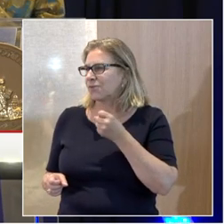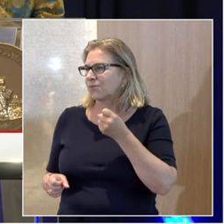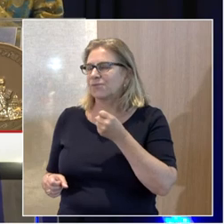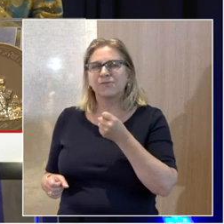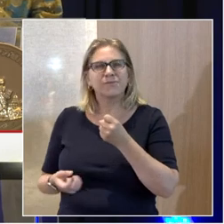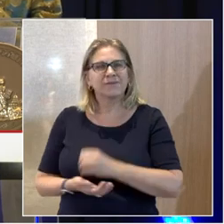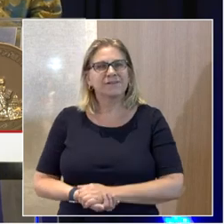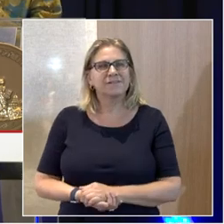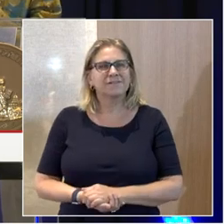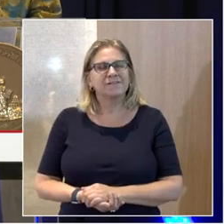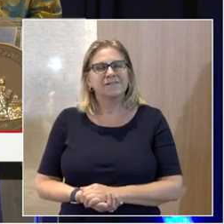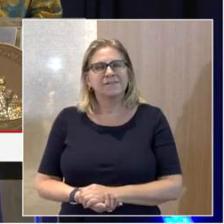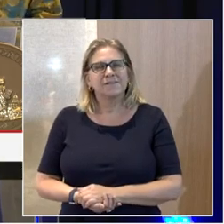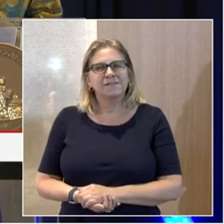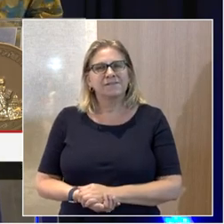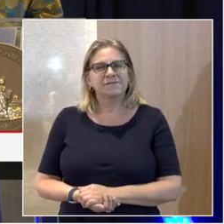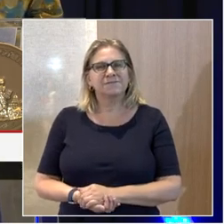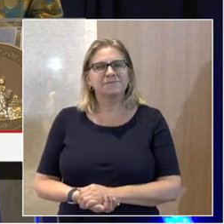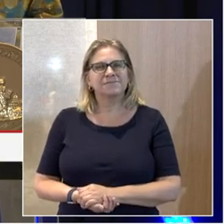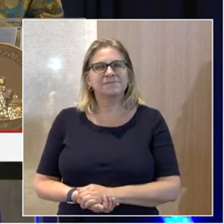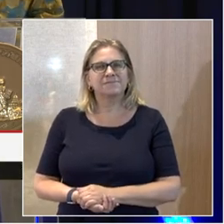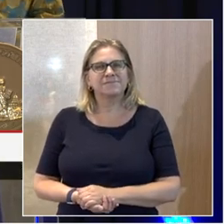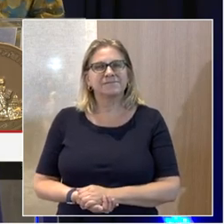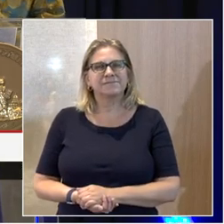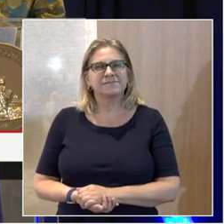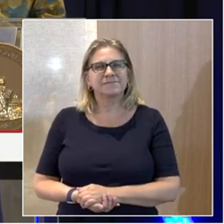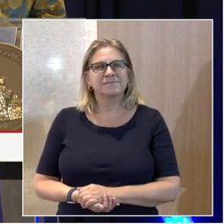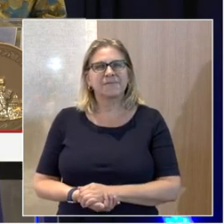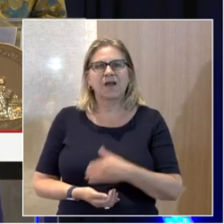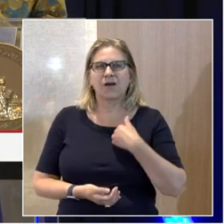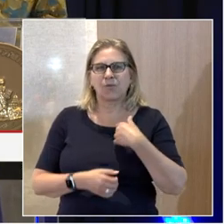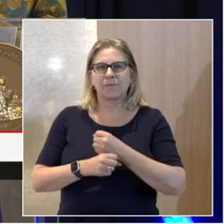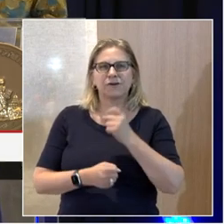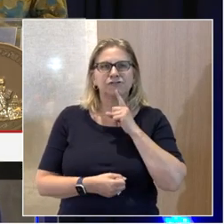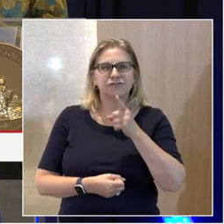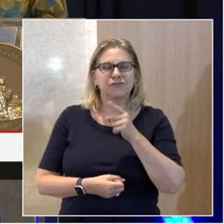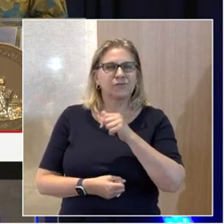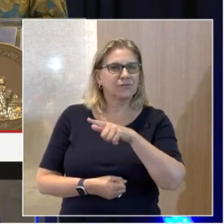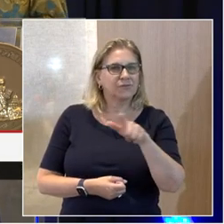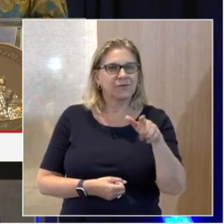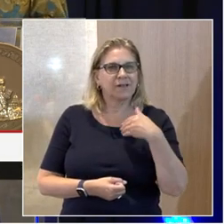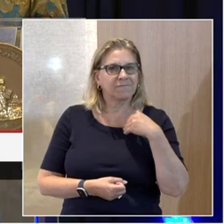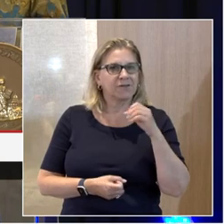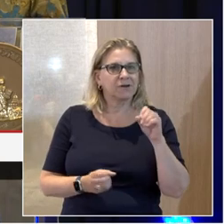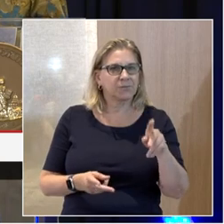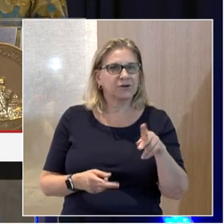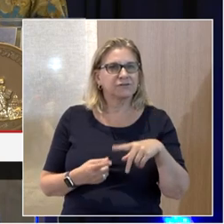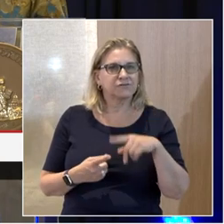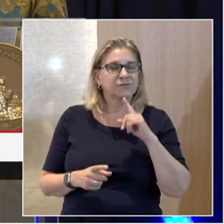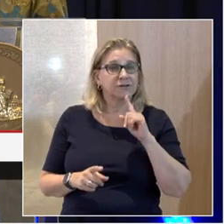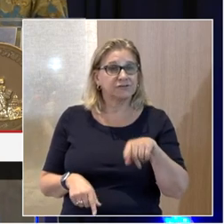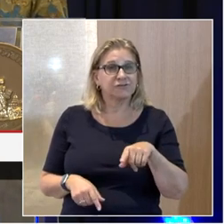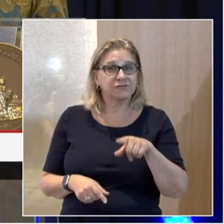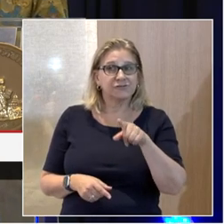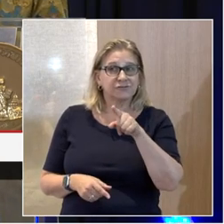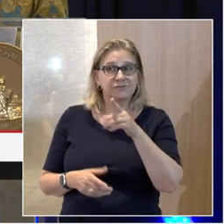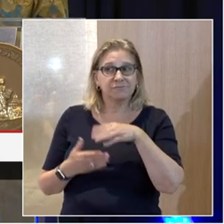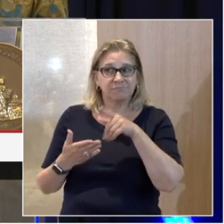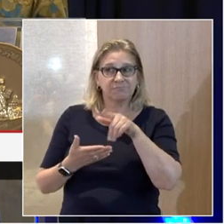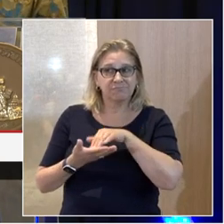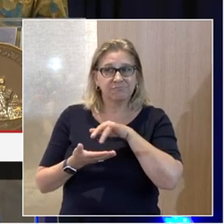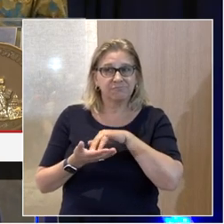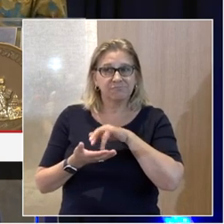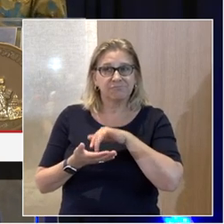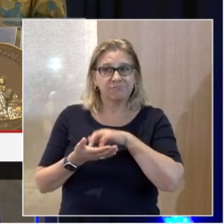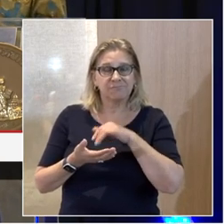so that I want to make sure everybody has an opportunity to answer. You guys are gotten out real fast here. So what